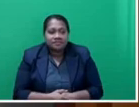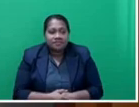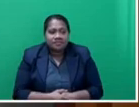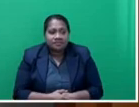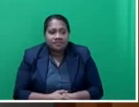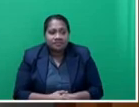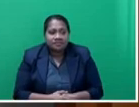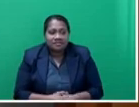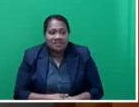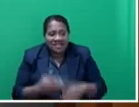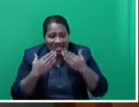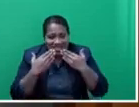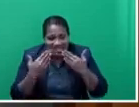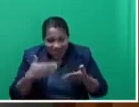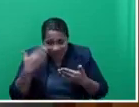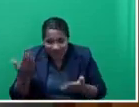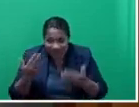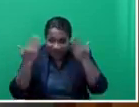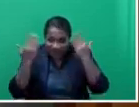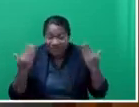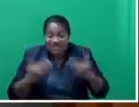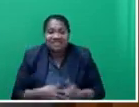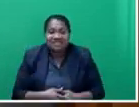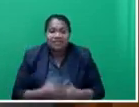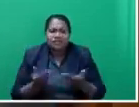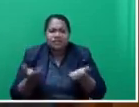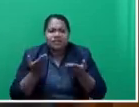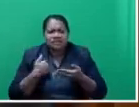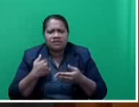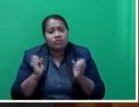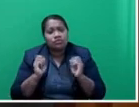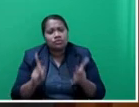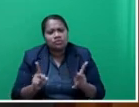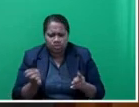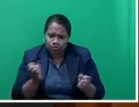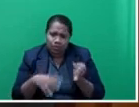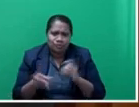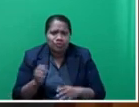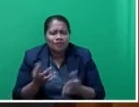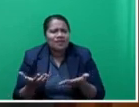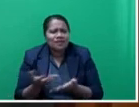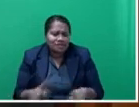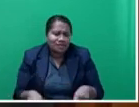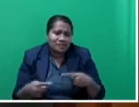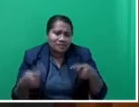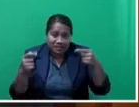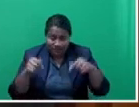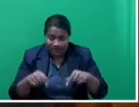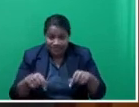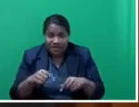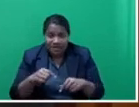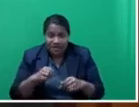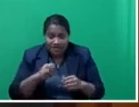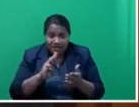Thank you, Honorable Speaker, for giving me the opportunity to contribute to the debate on this